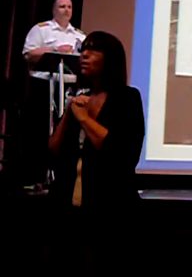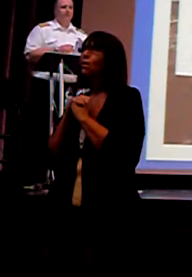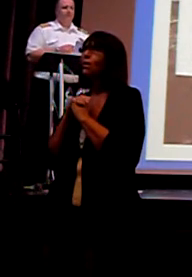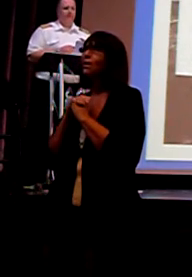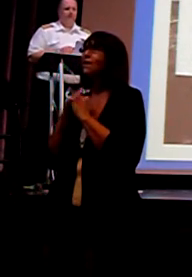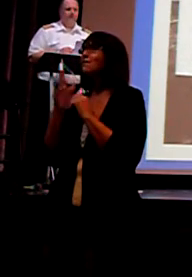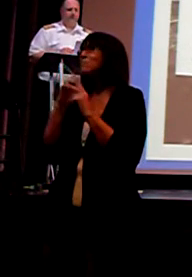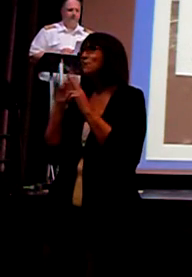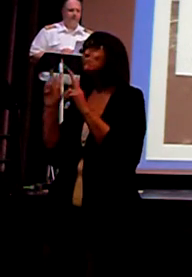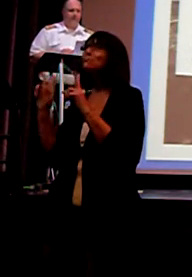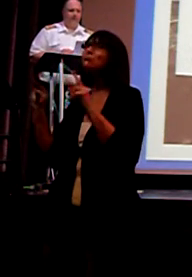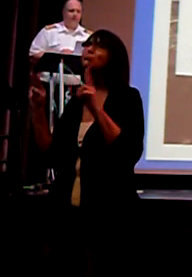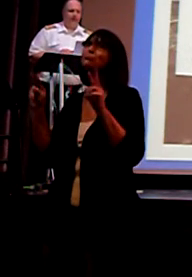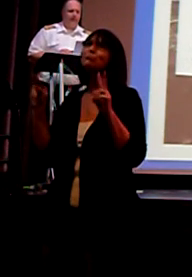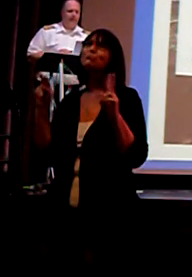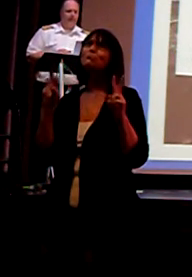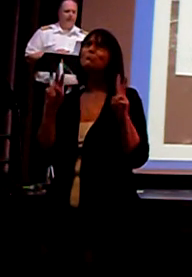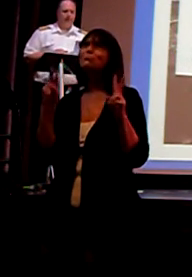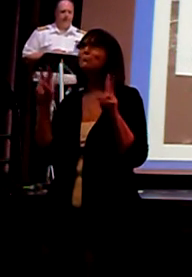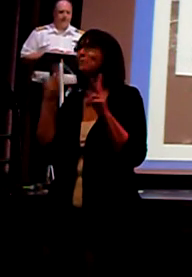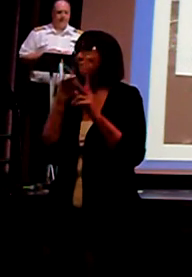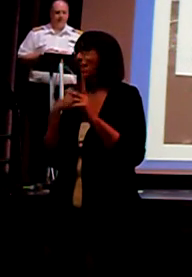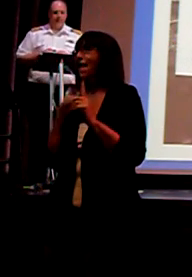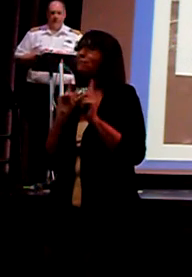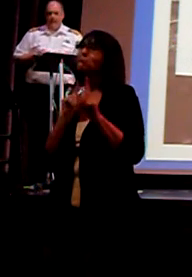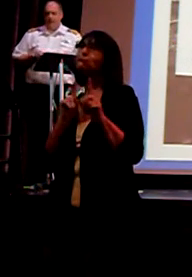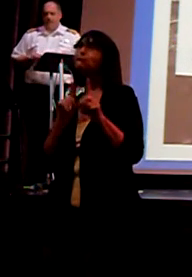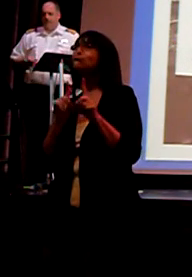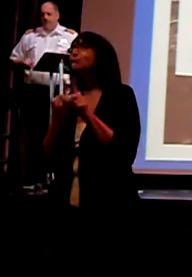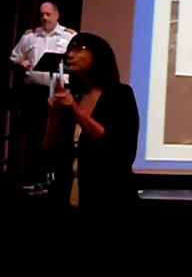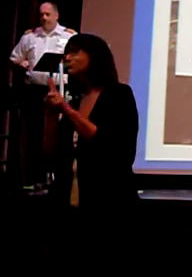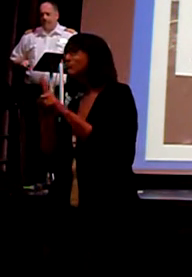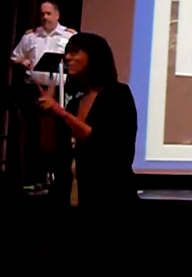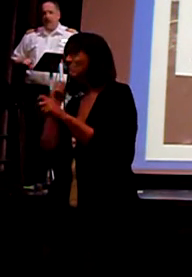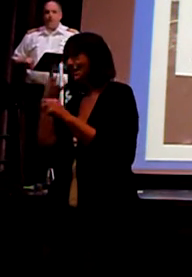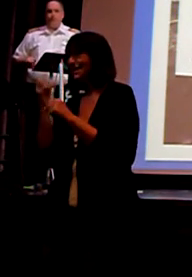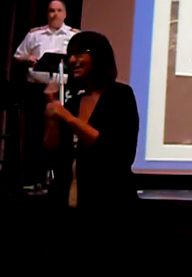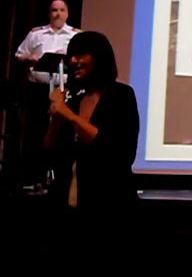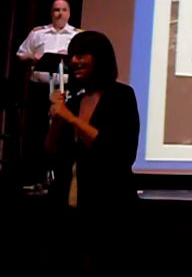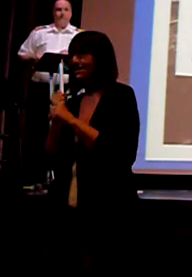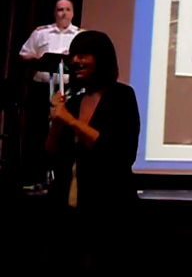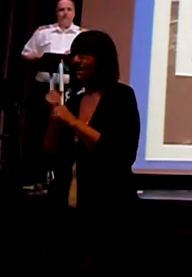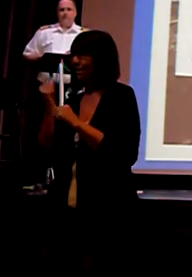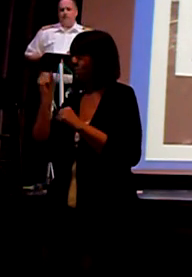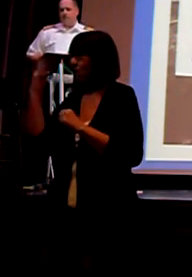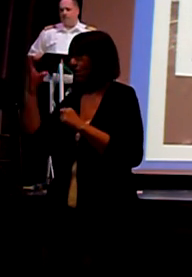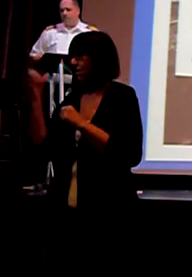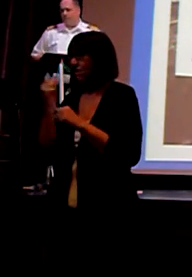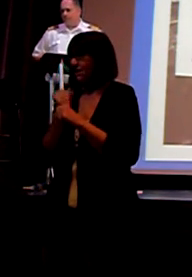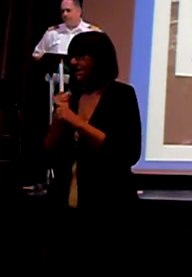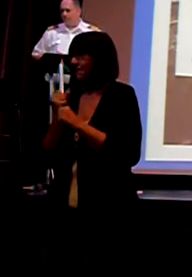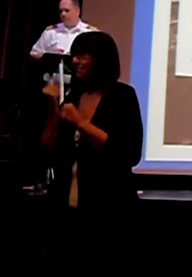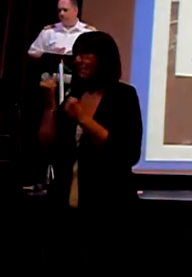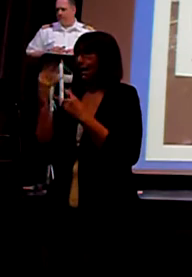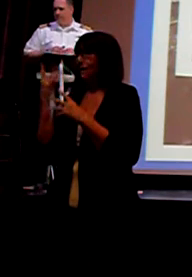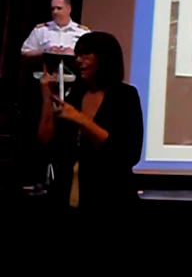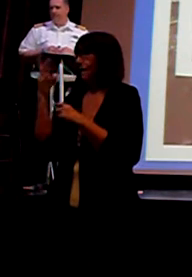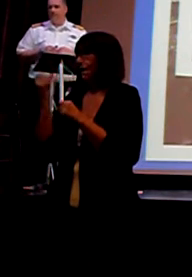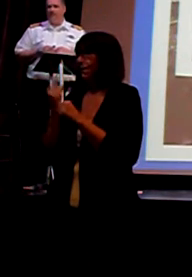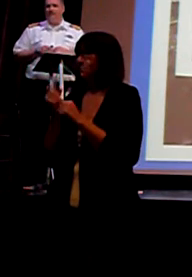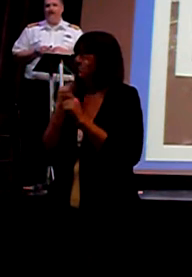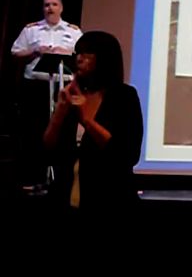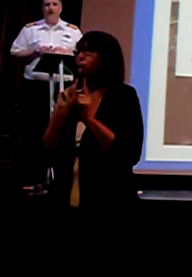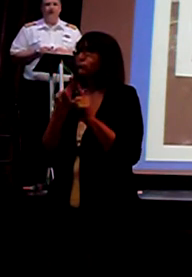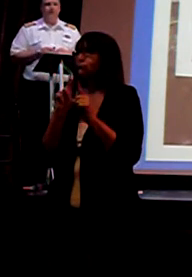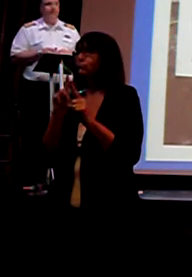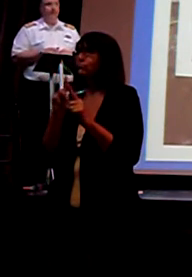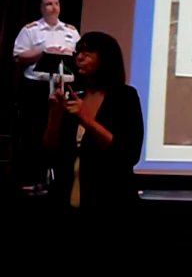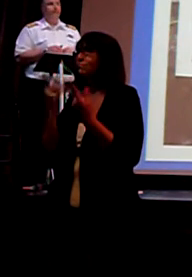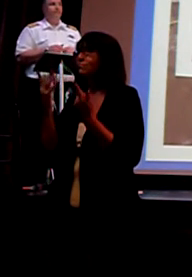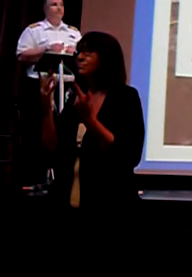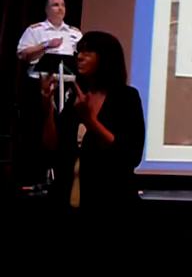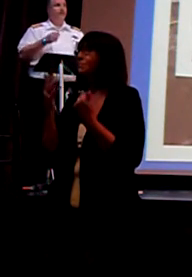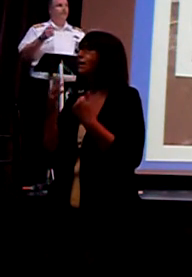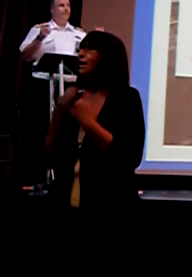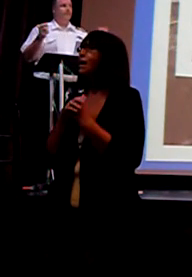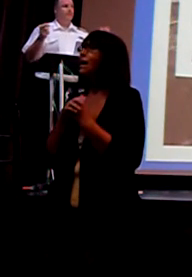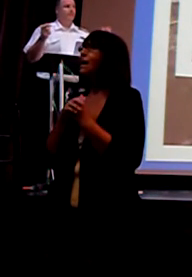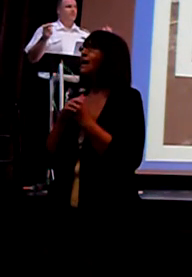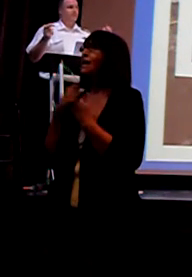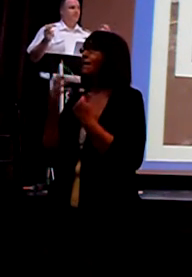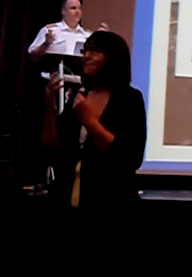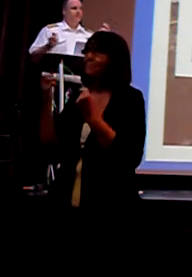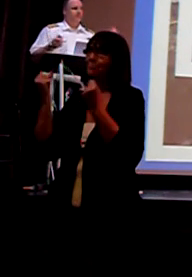tourist place for many, many years. Hundreds of years, centuries, decades,